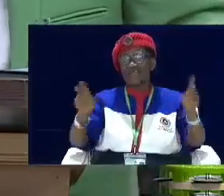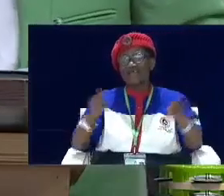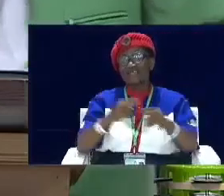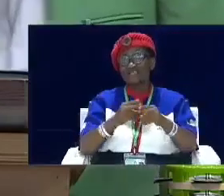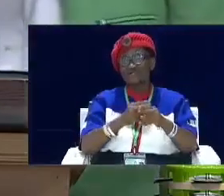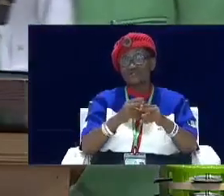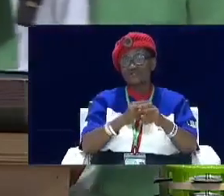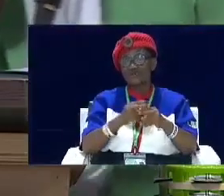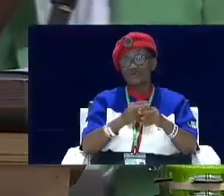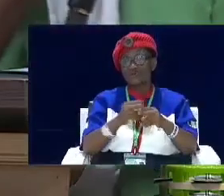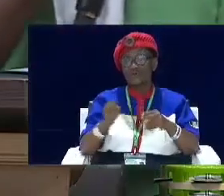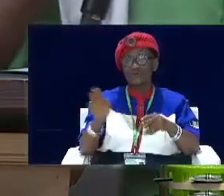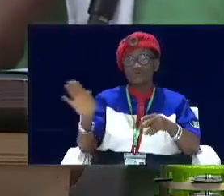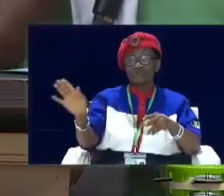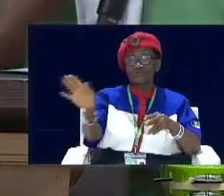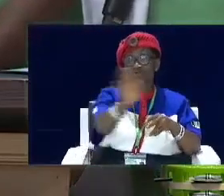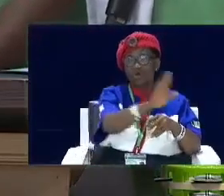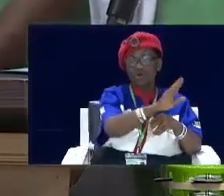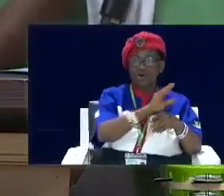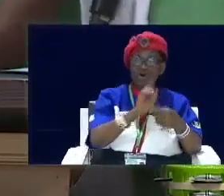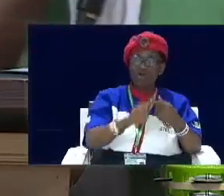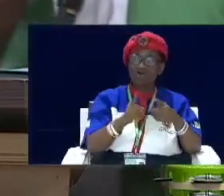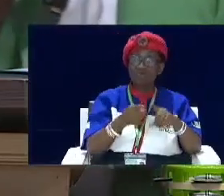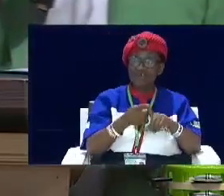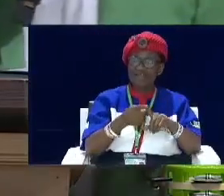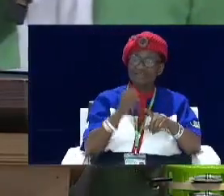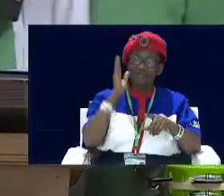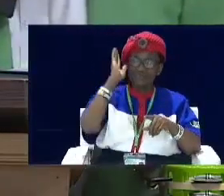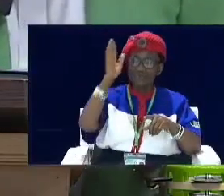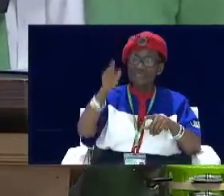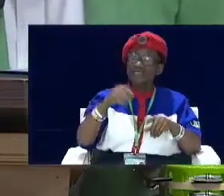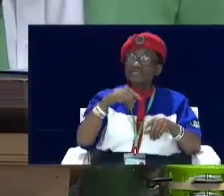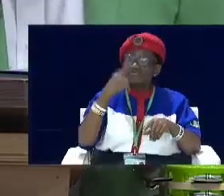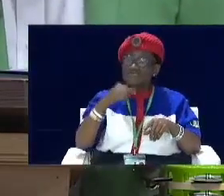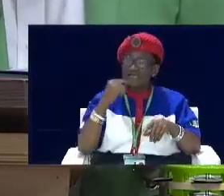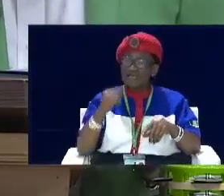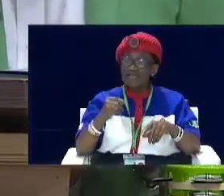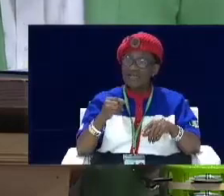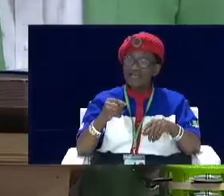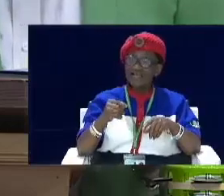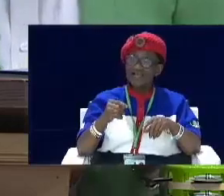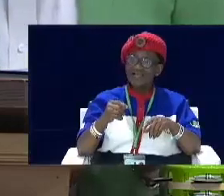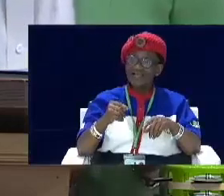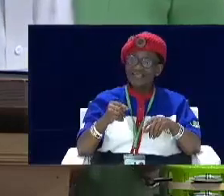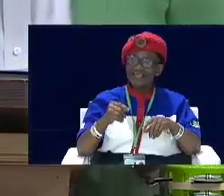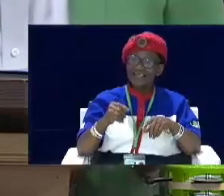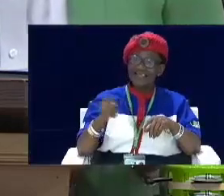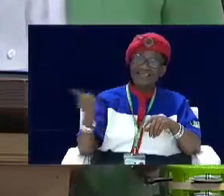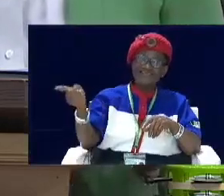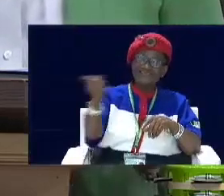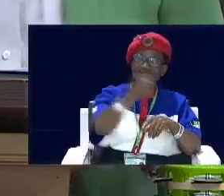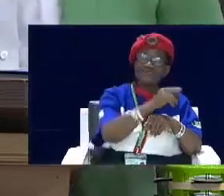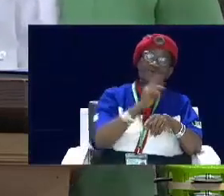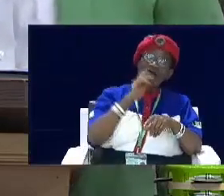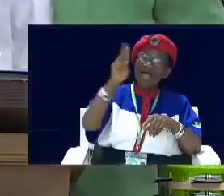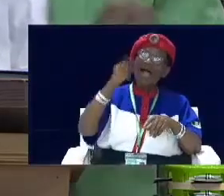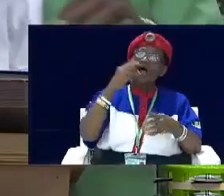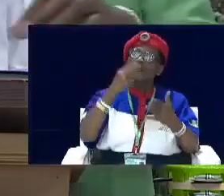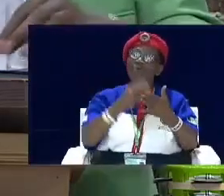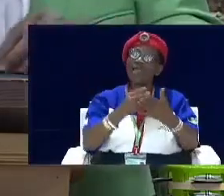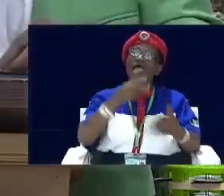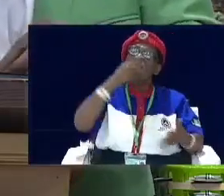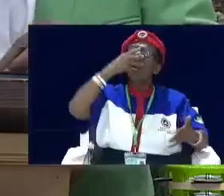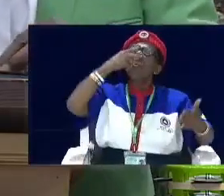laipe. Your peers will say. Awon ikojogba re o so fun o wi pe. You are well, well above us. You are utigaji wa